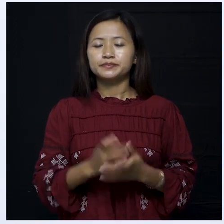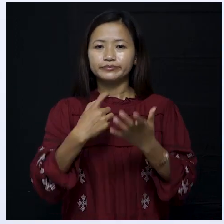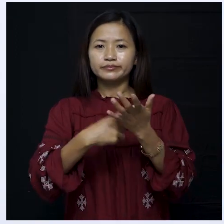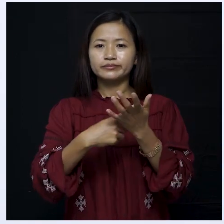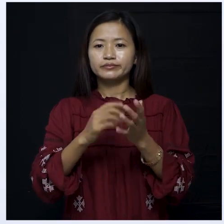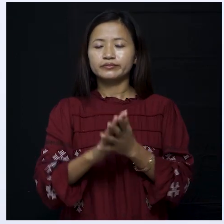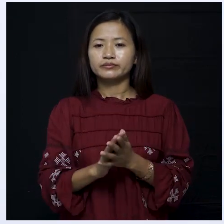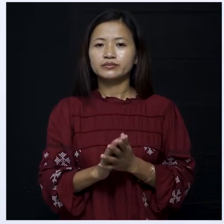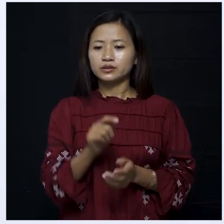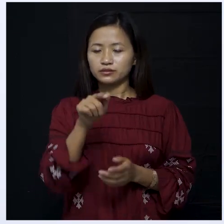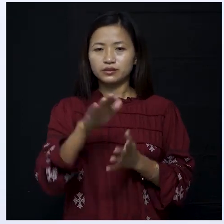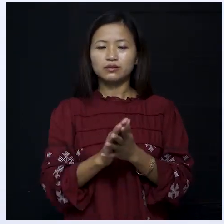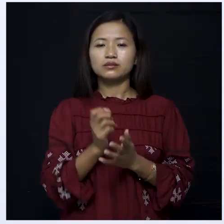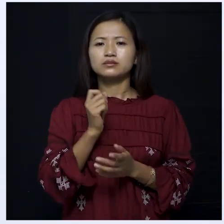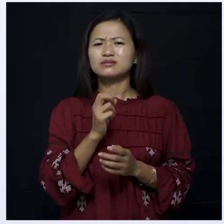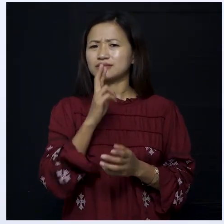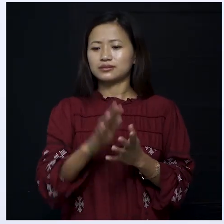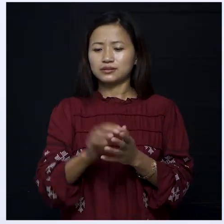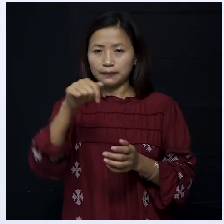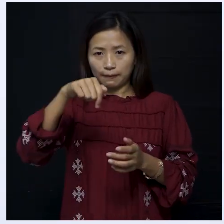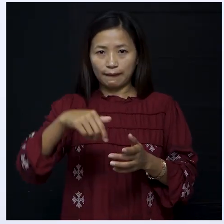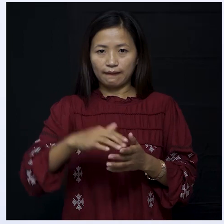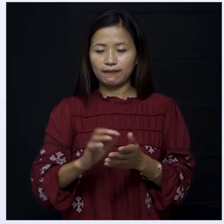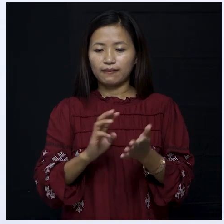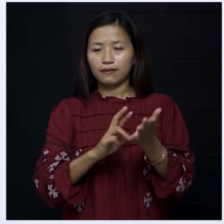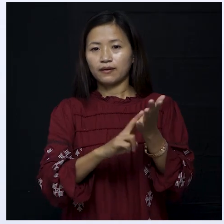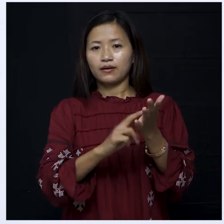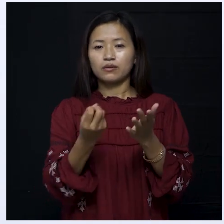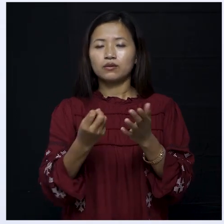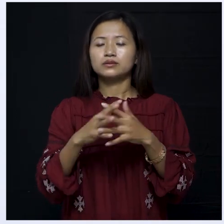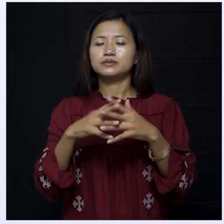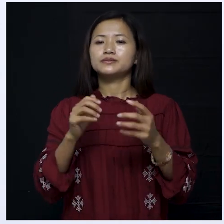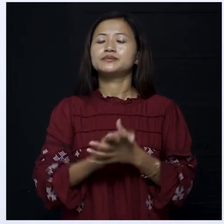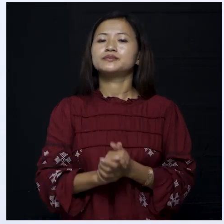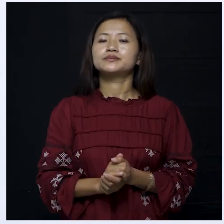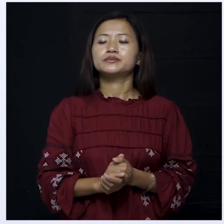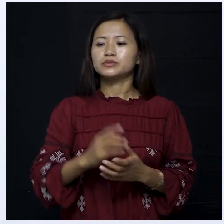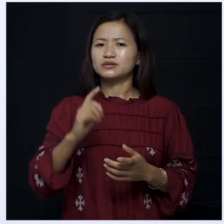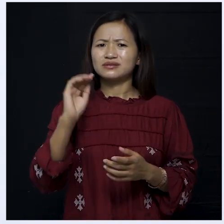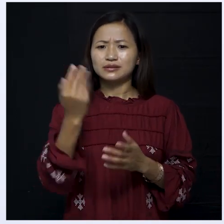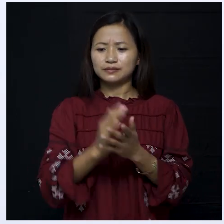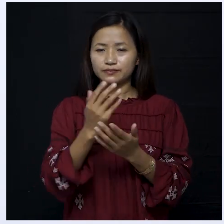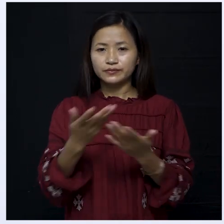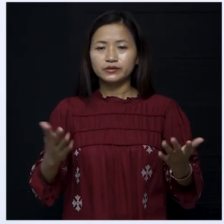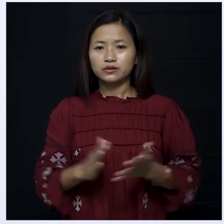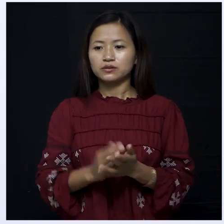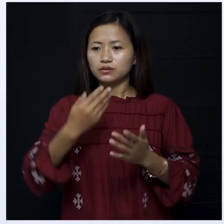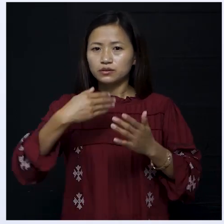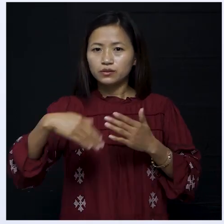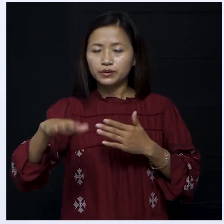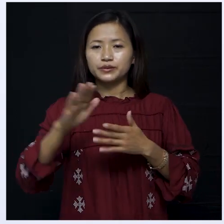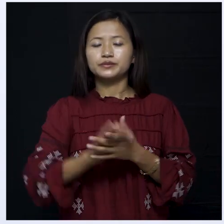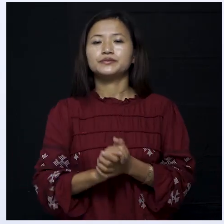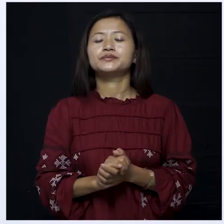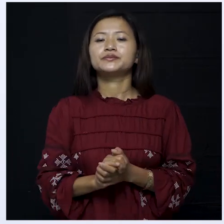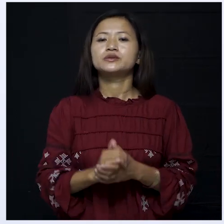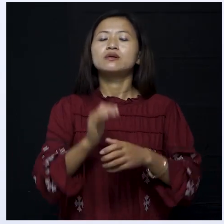or you can also say now. So in this case here, you are referring to something that was going on in progress